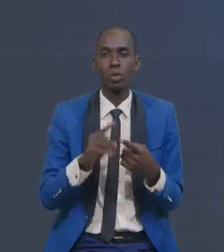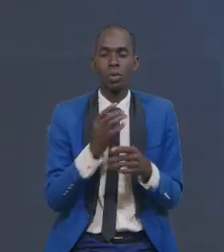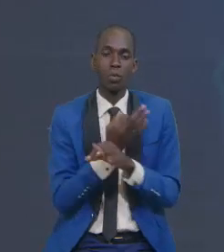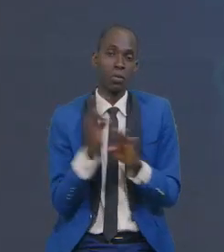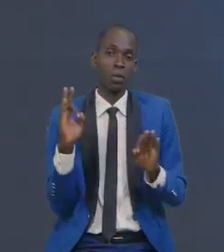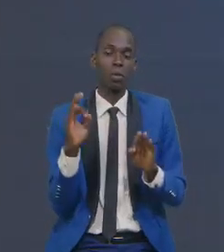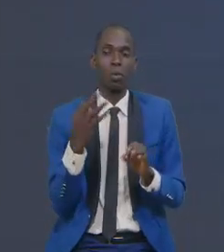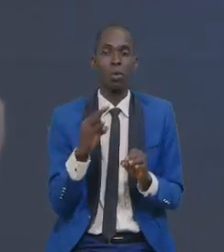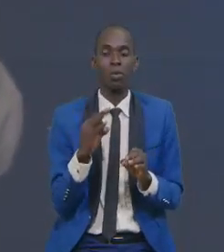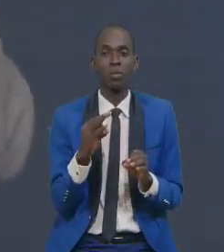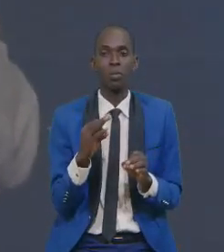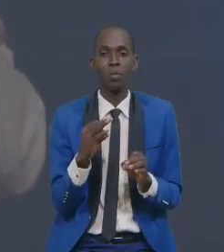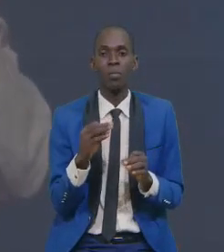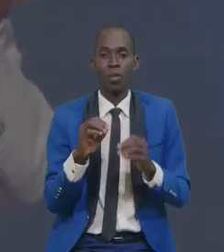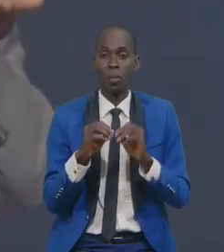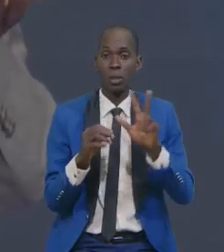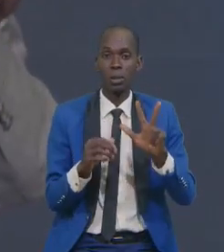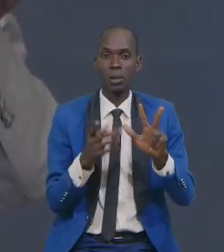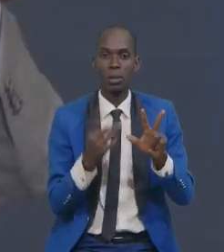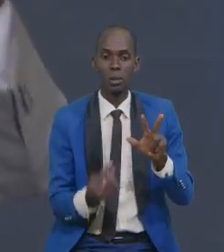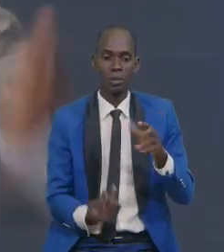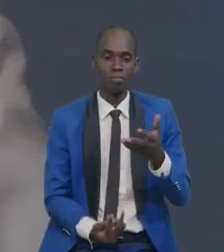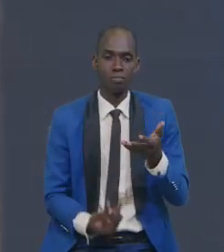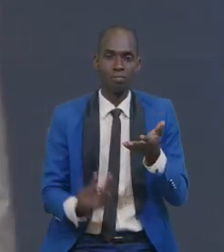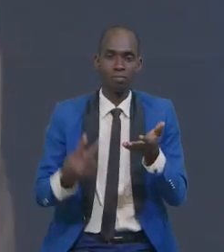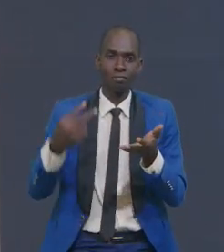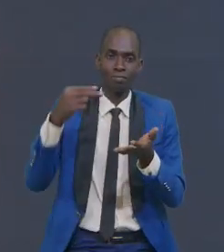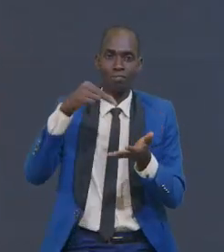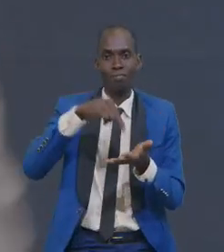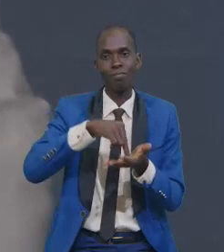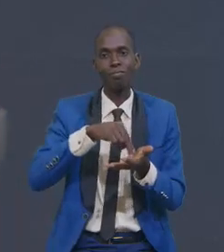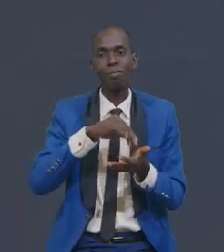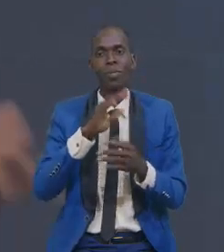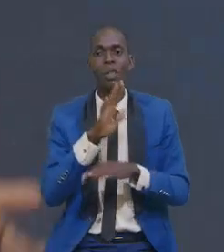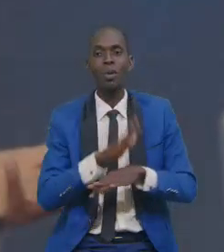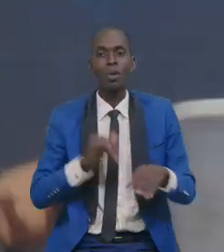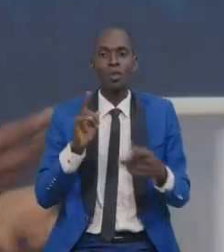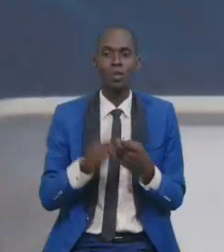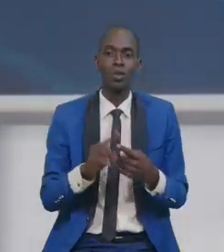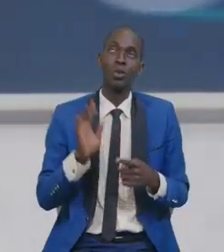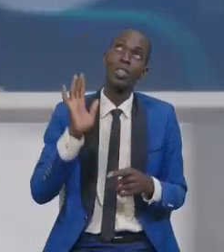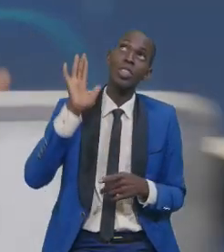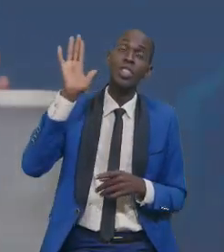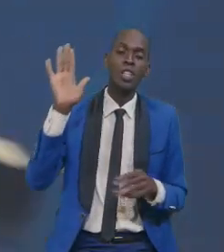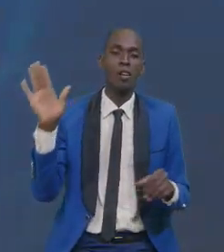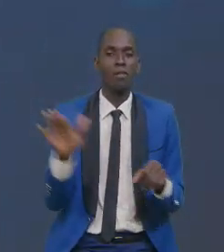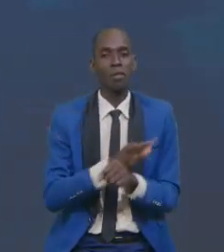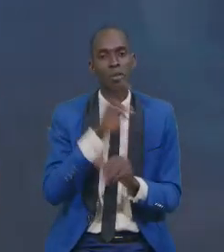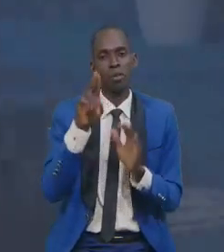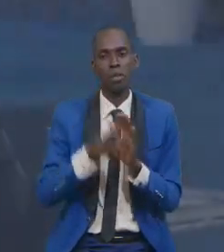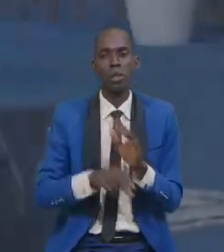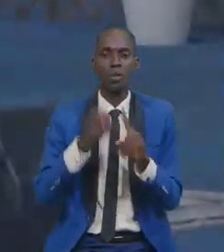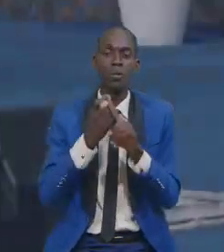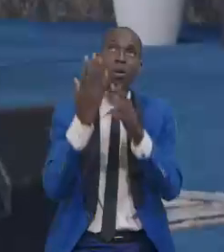the ascending call to the fullness from heaven. The ascending call, the voice